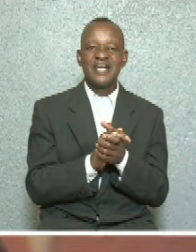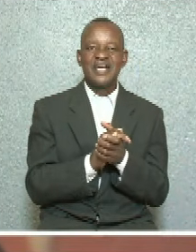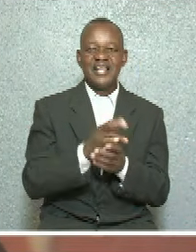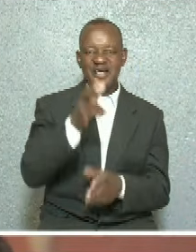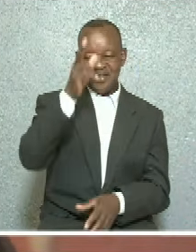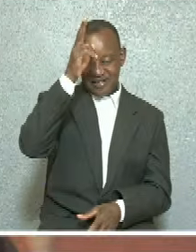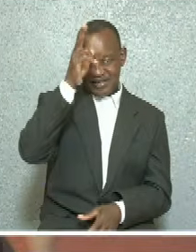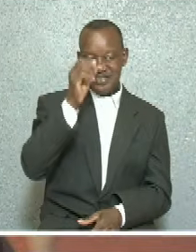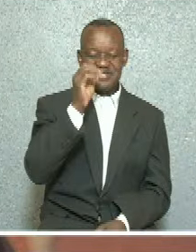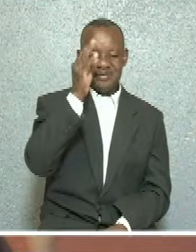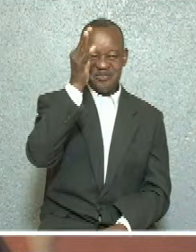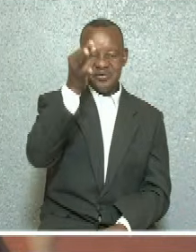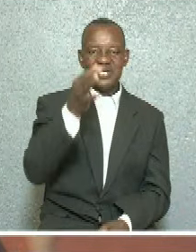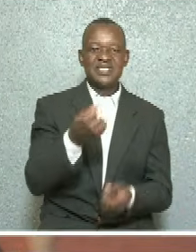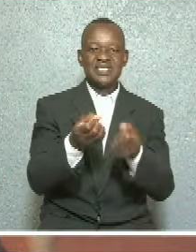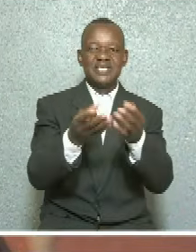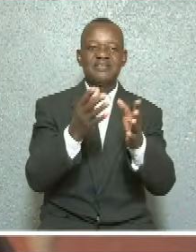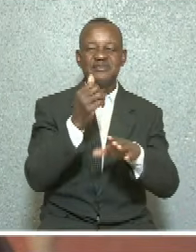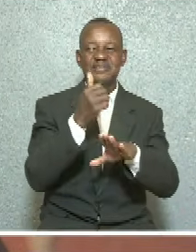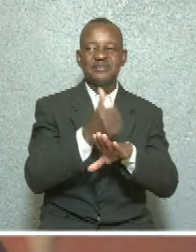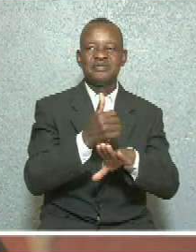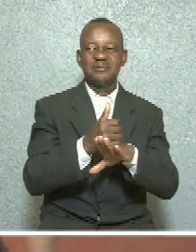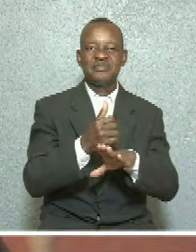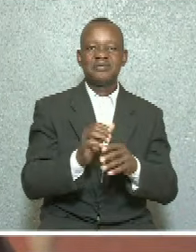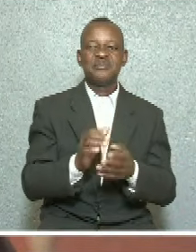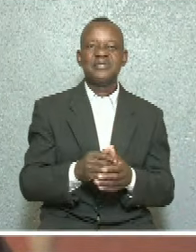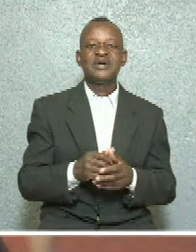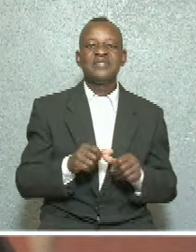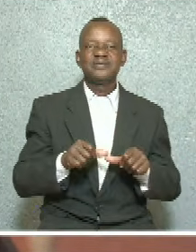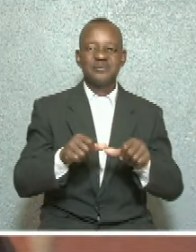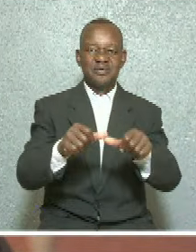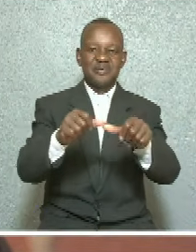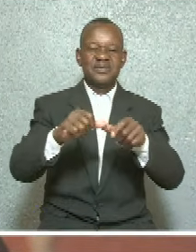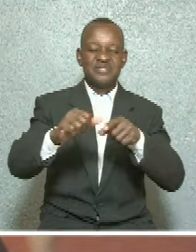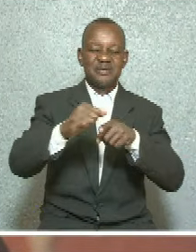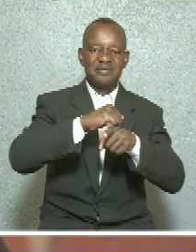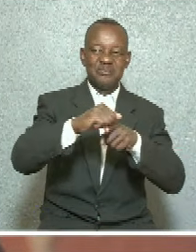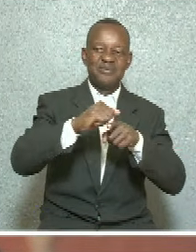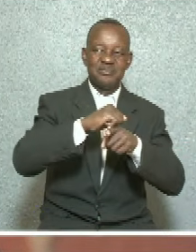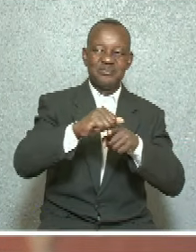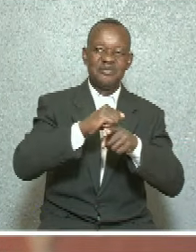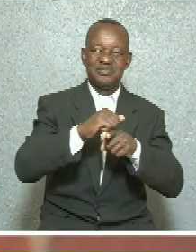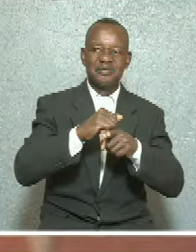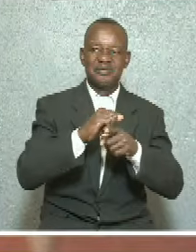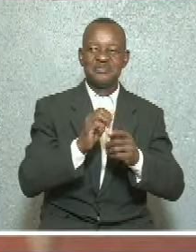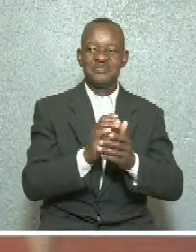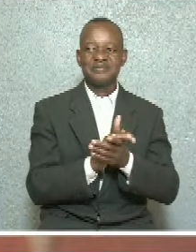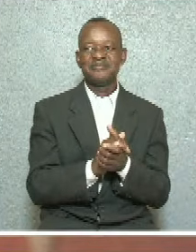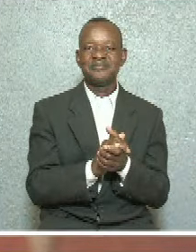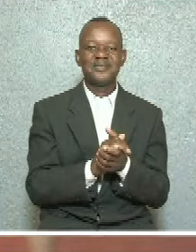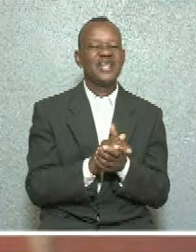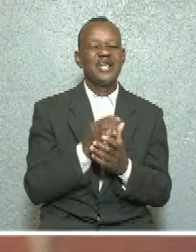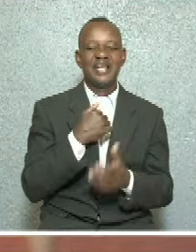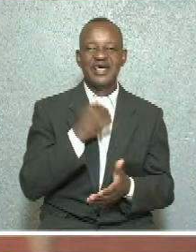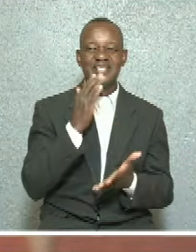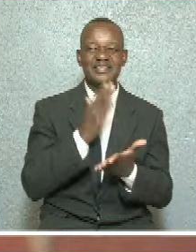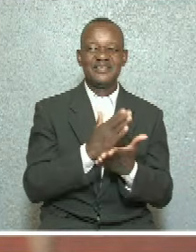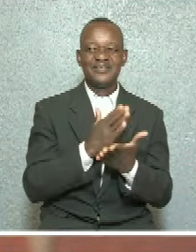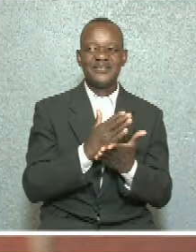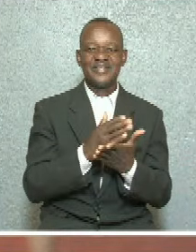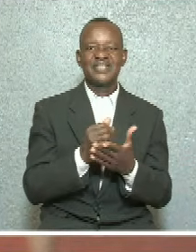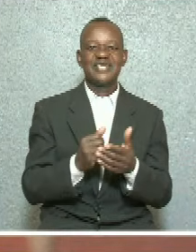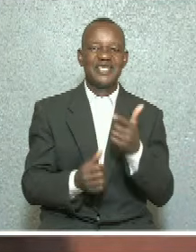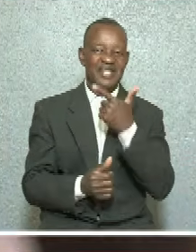you more strength and more courage and more years of living. I really appreciate you. Thank you